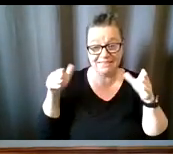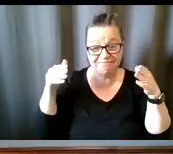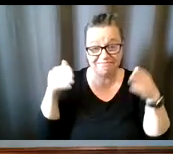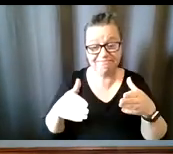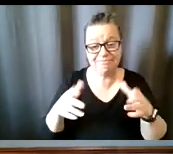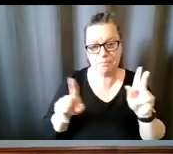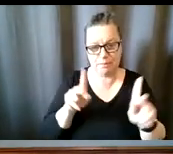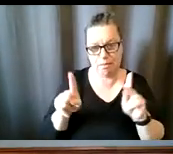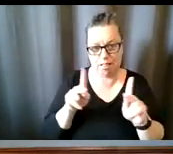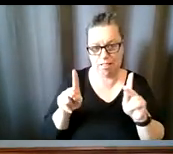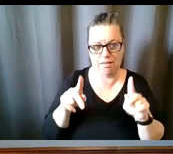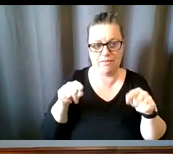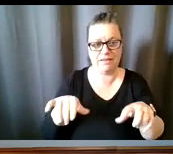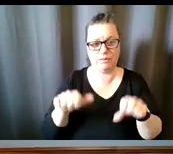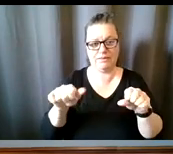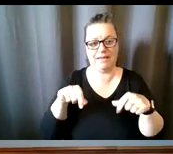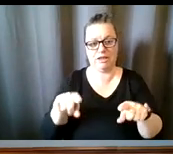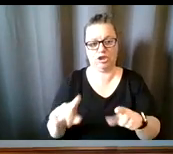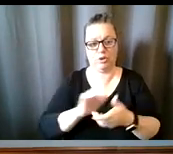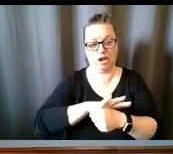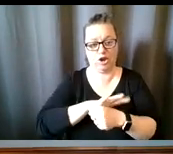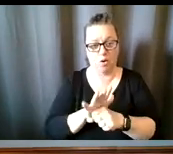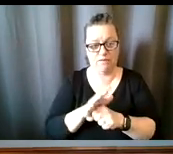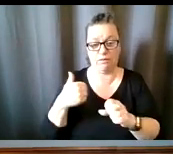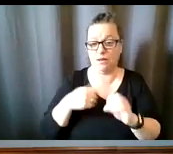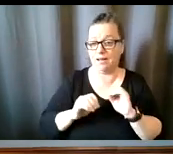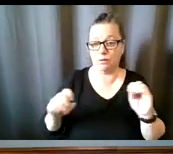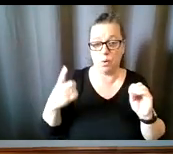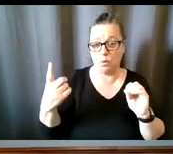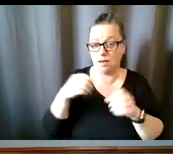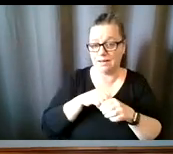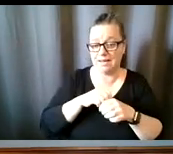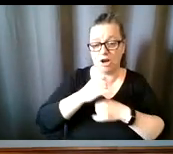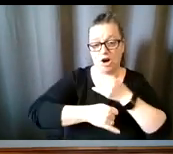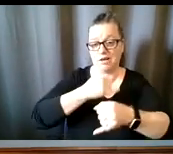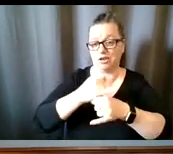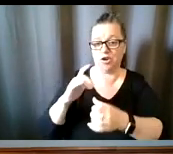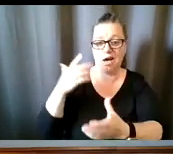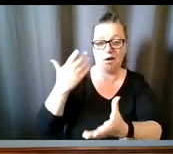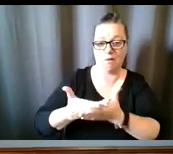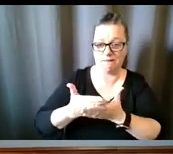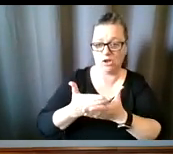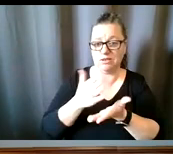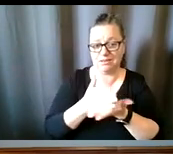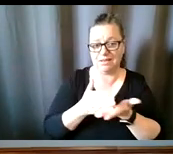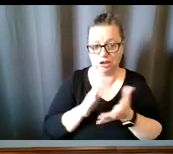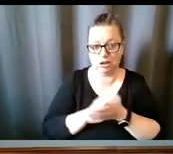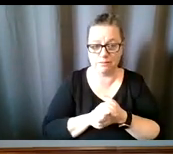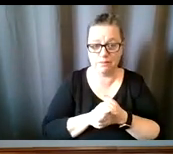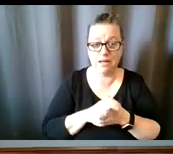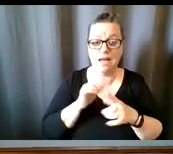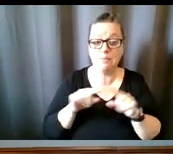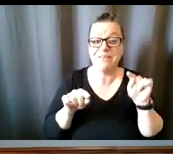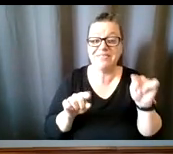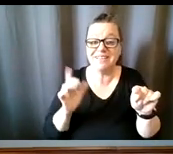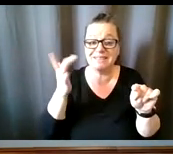taken during COVID, and we had absolutely nobody in our international arrivals section. But this is why we